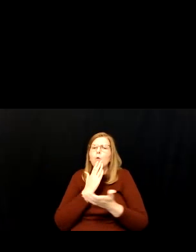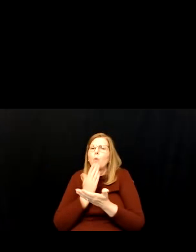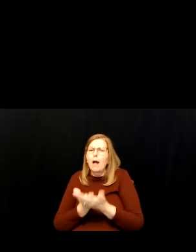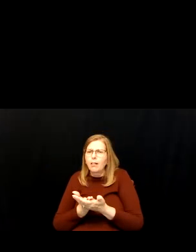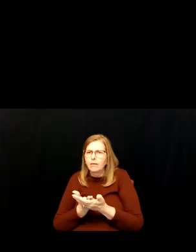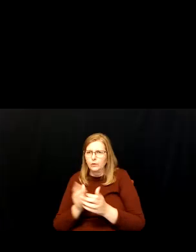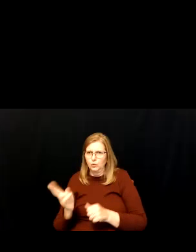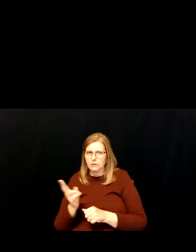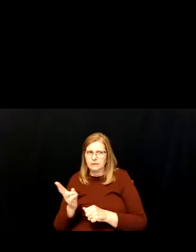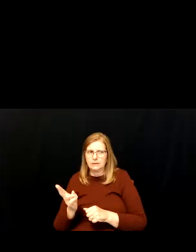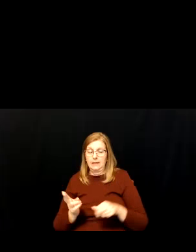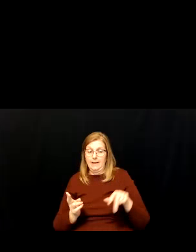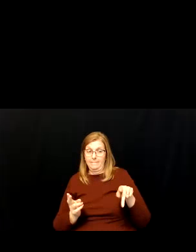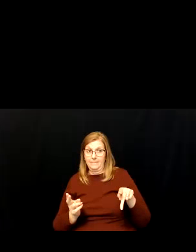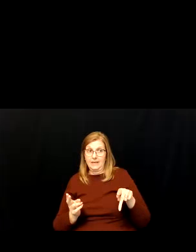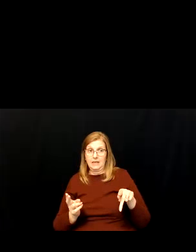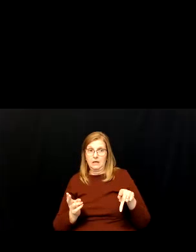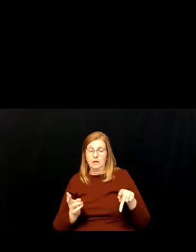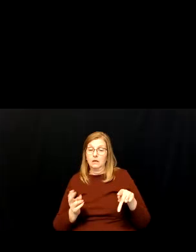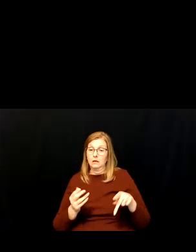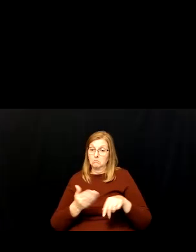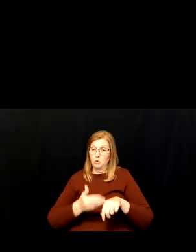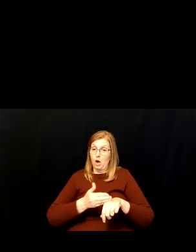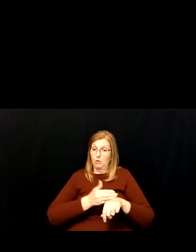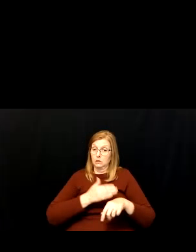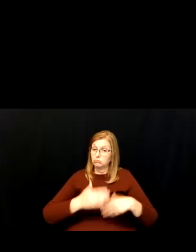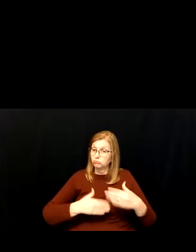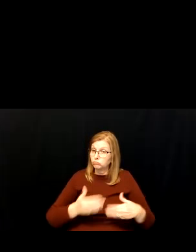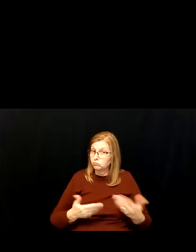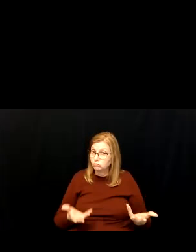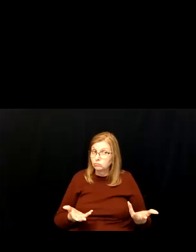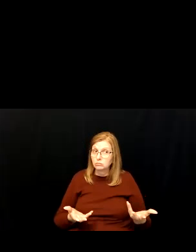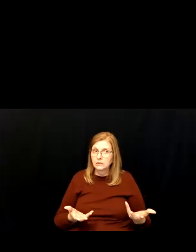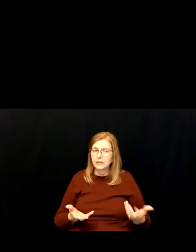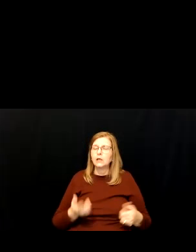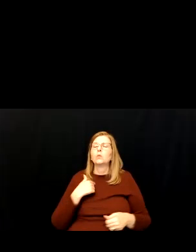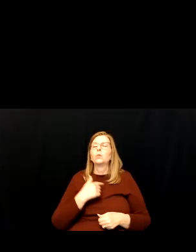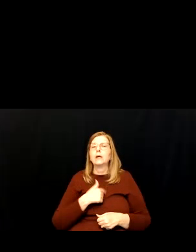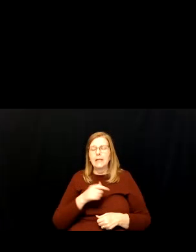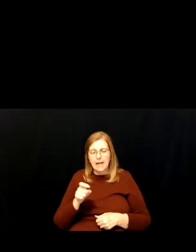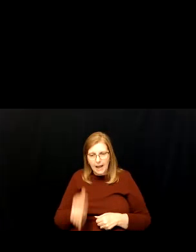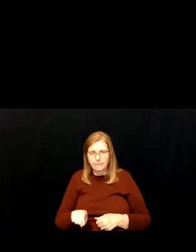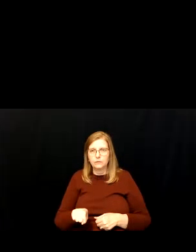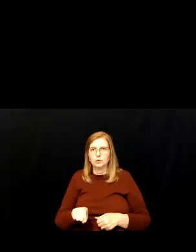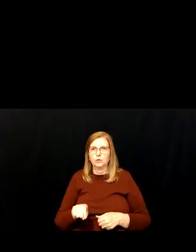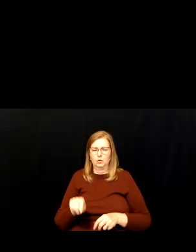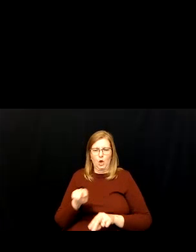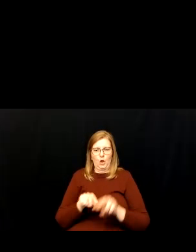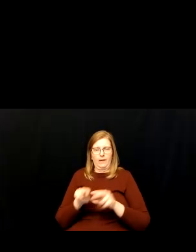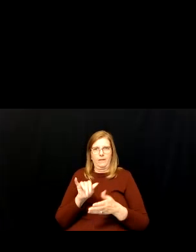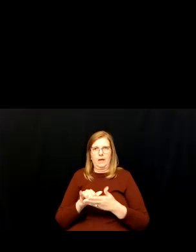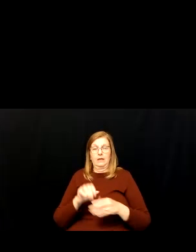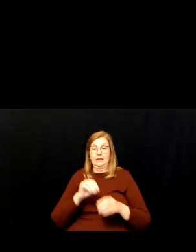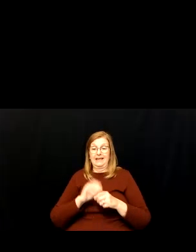then P, progress, allows the calculation of progress. We absolutely have to take a look at that. In our